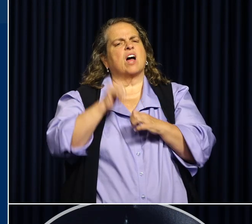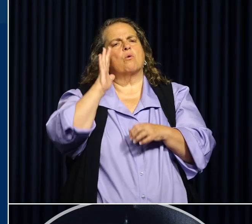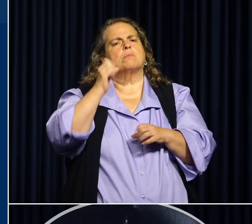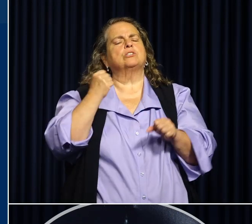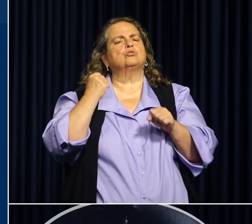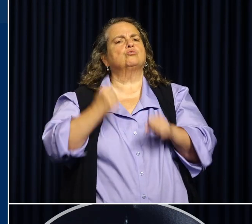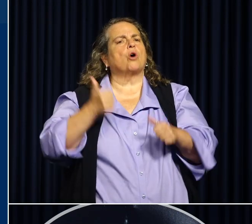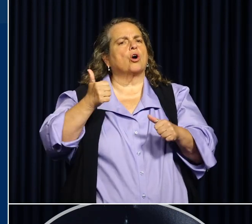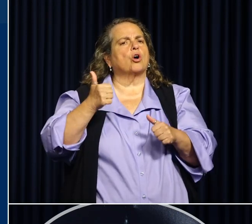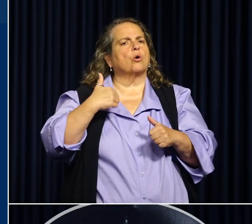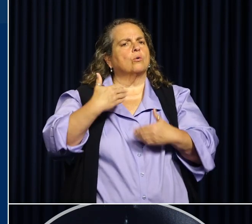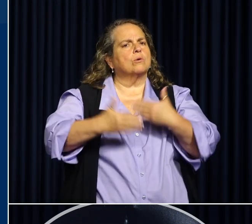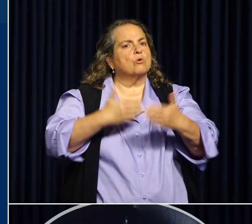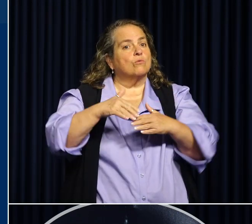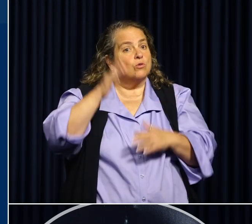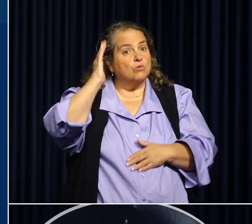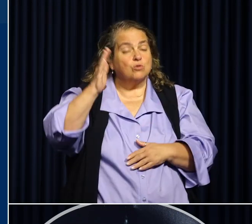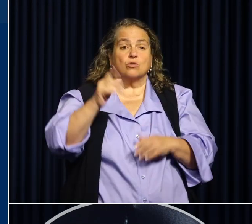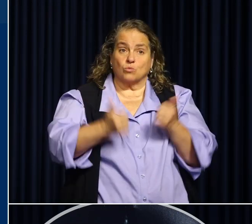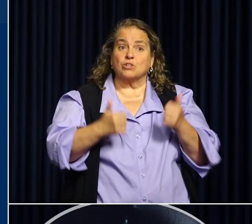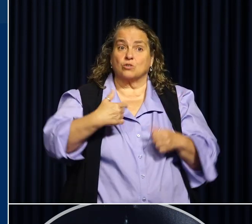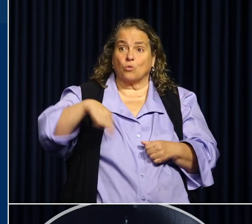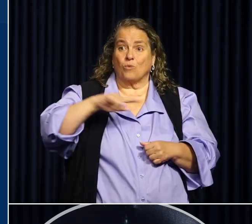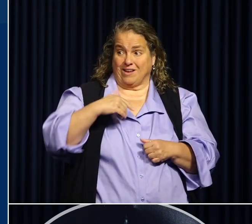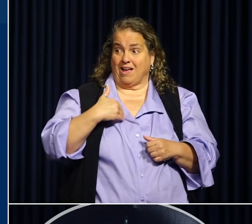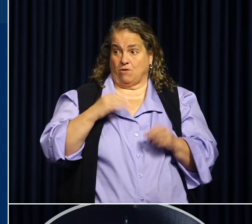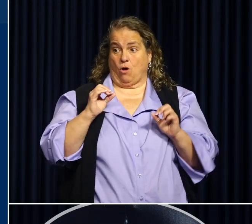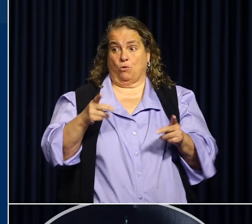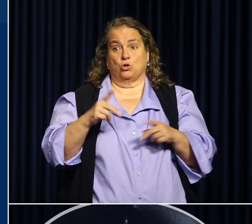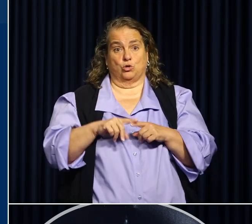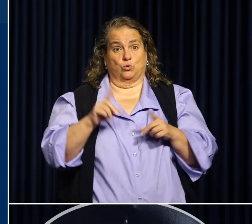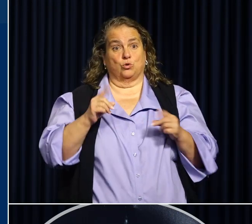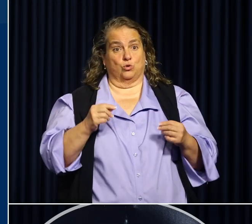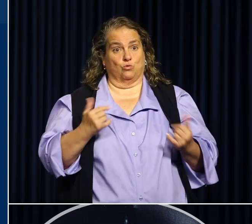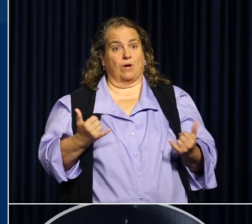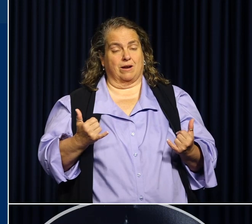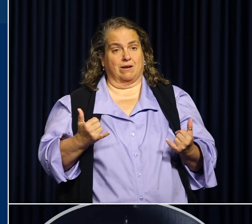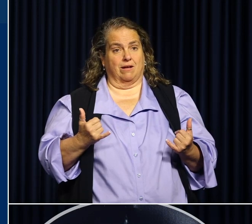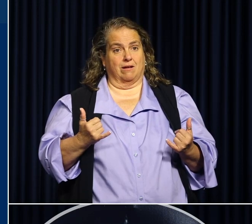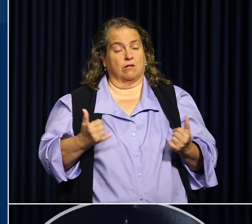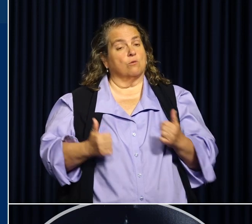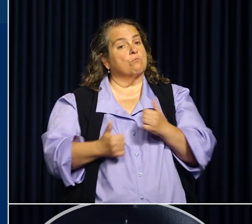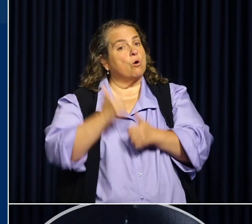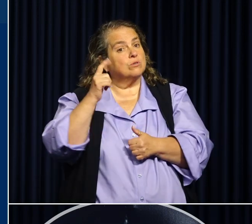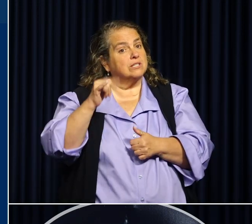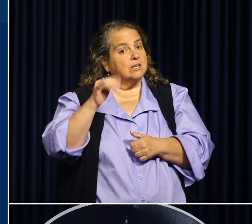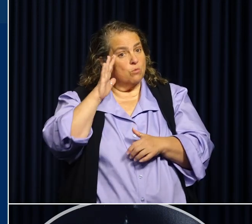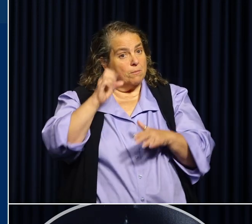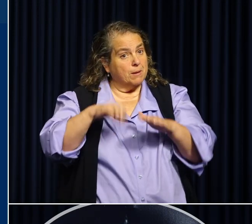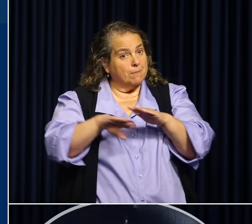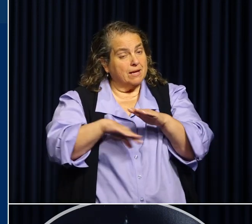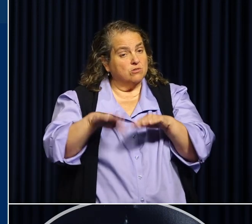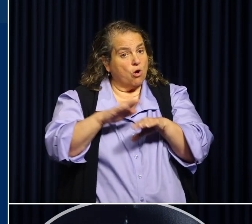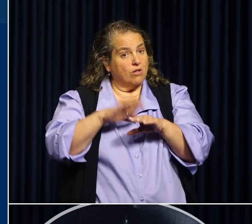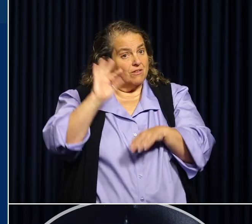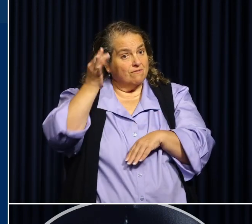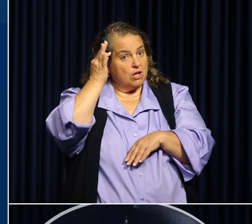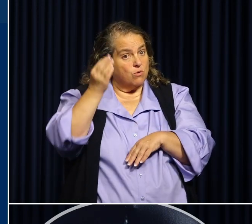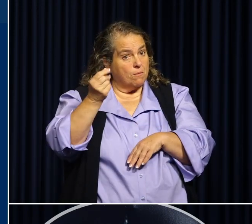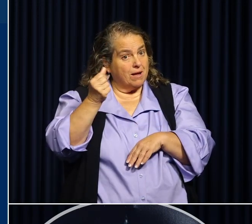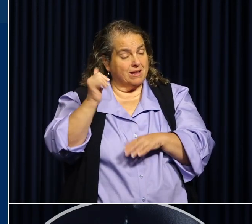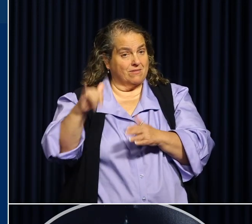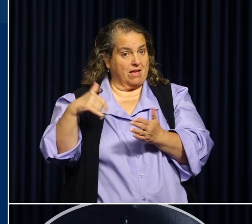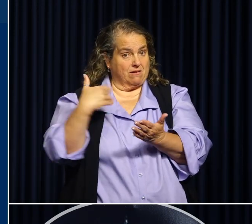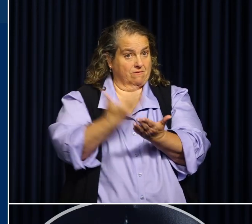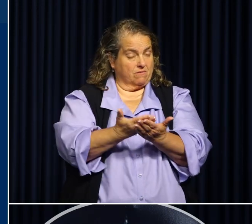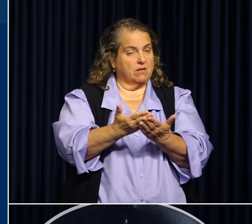moving into the future, which we have the chance to do right now. In large part, it's going to be based on also the federal dollars that flow in based on